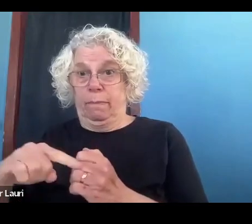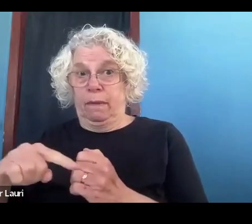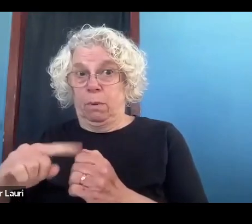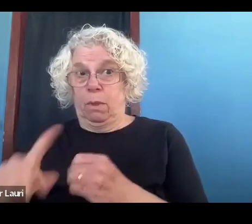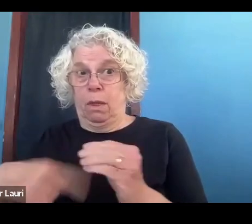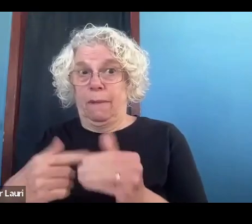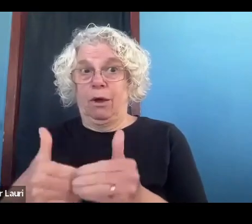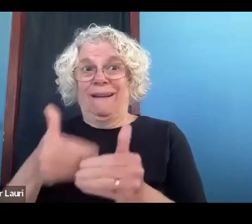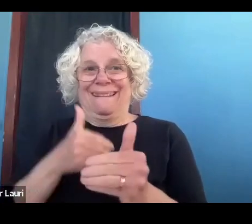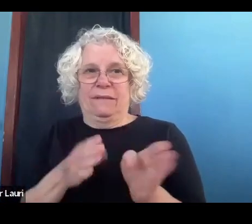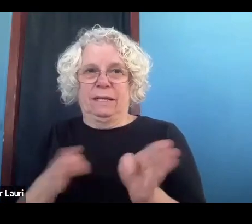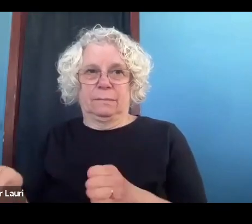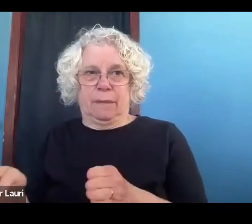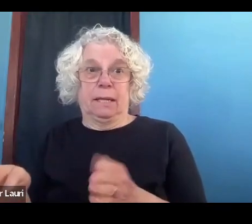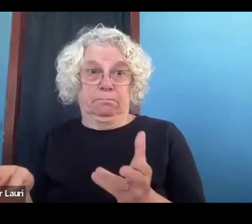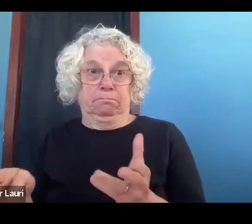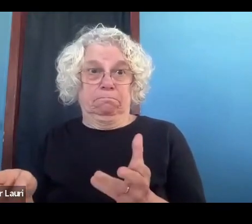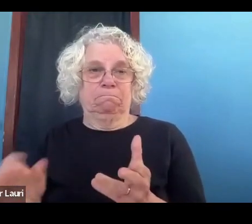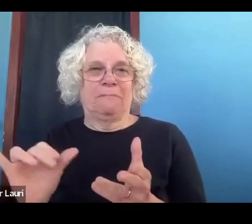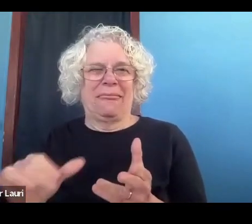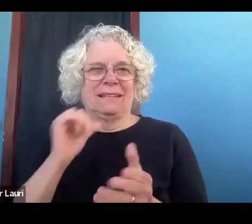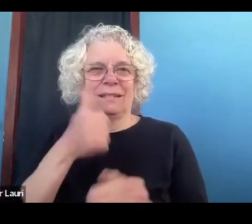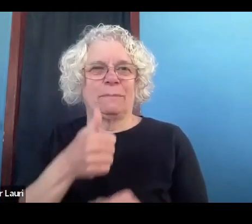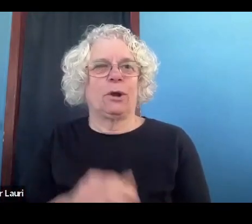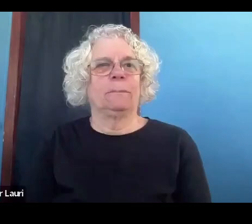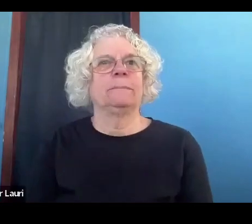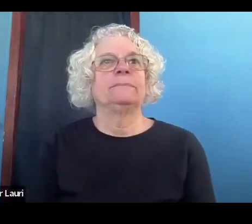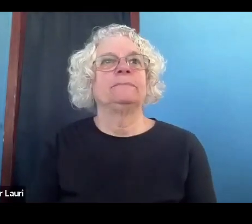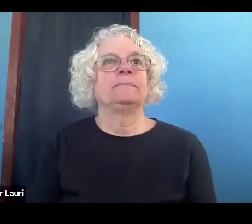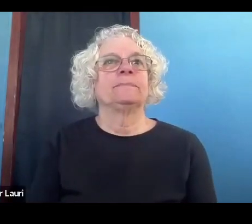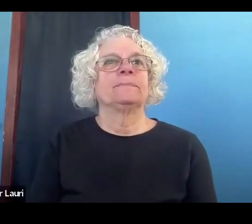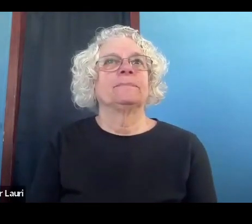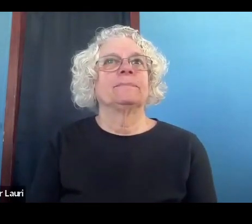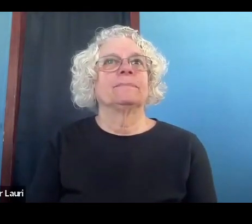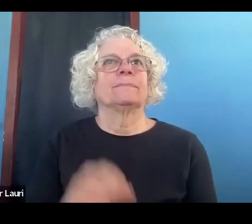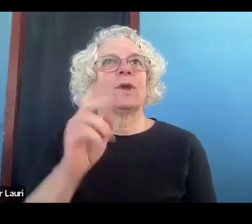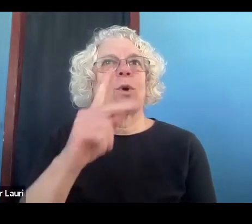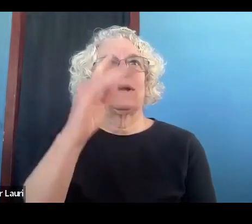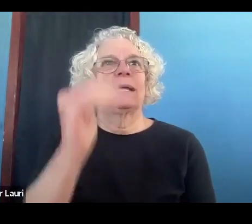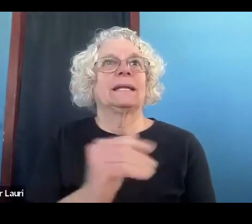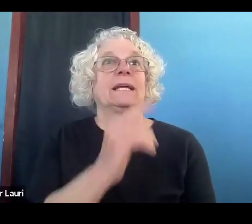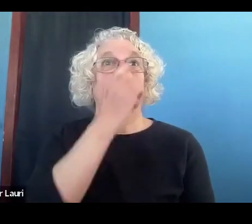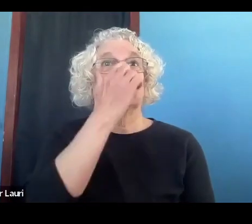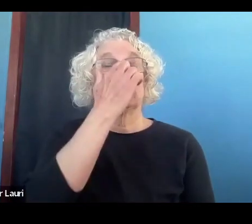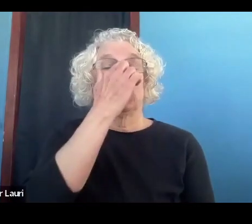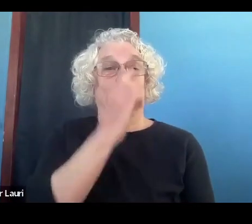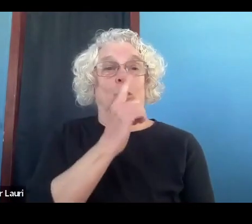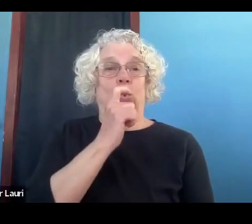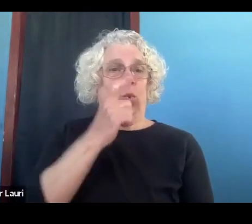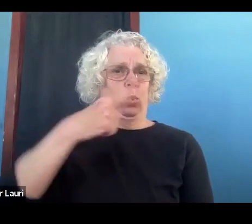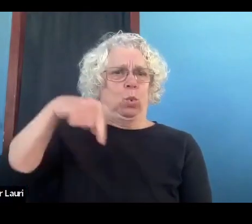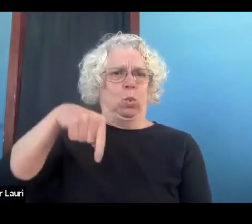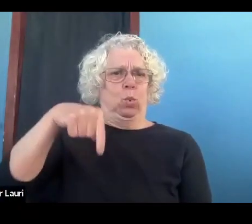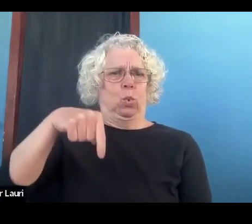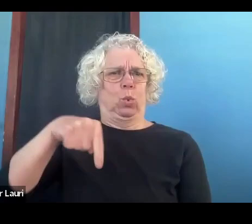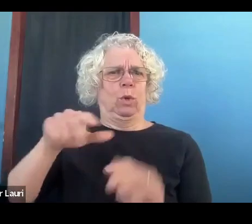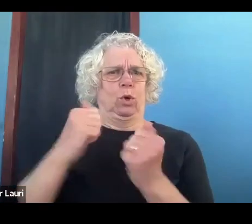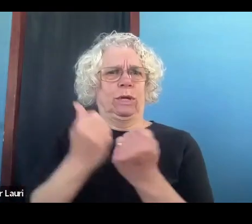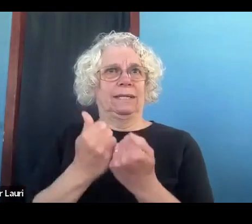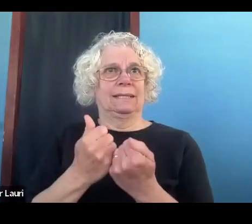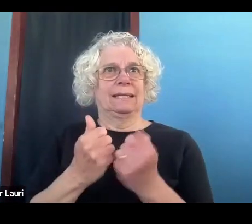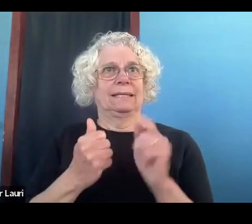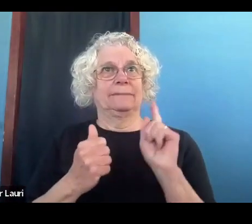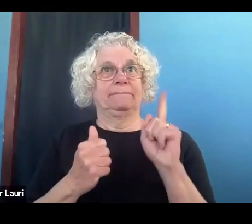All right, so a little bit about who we are. The Arrowhead Regional